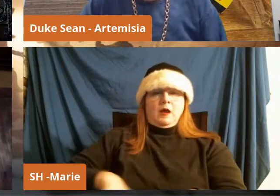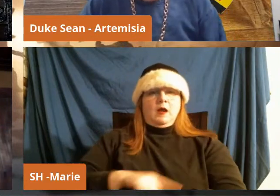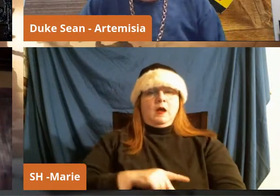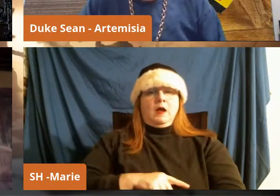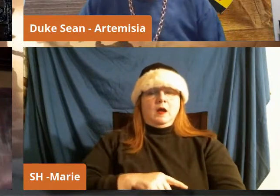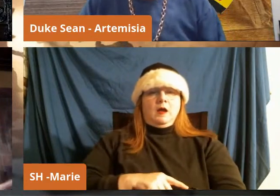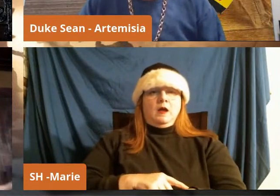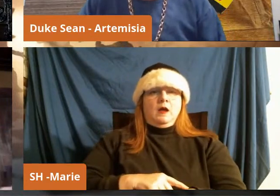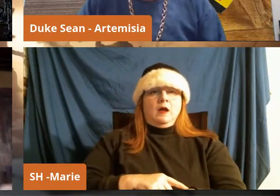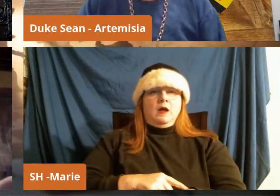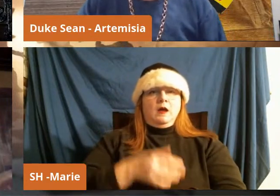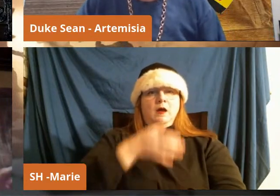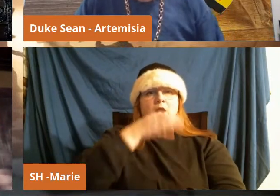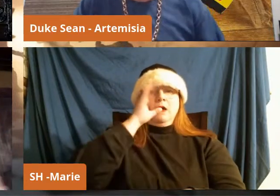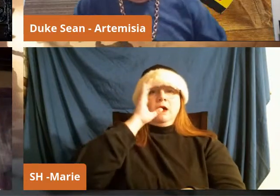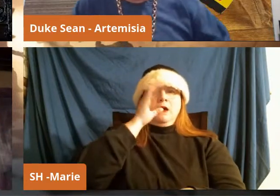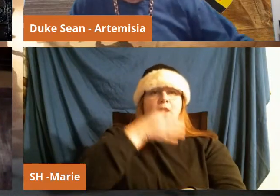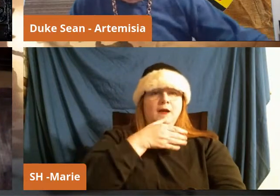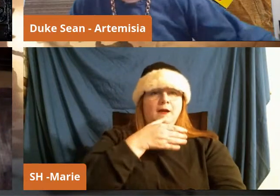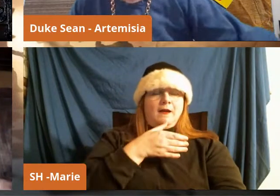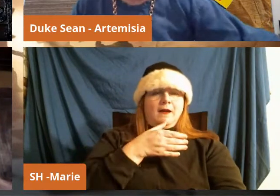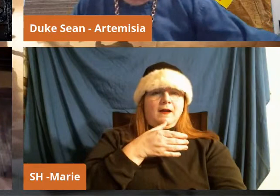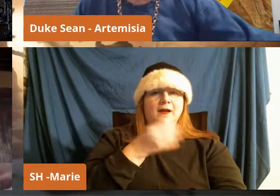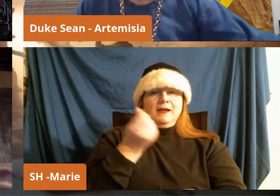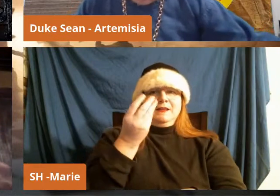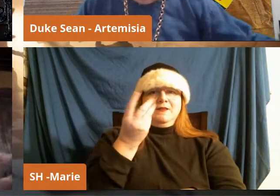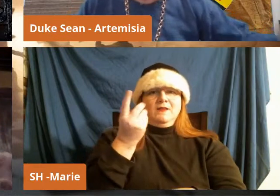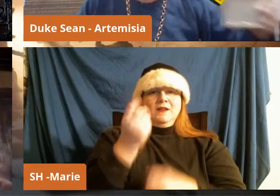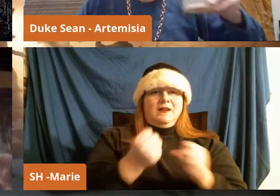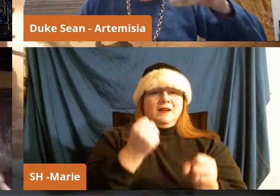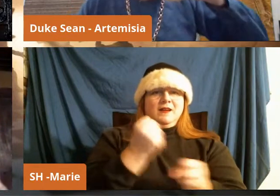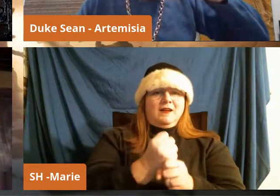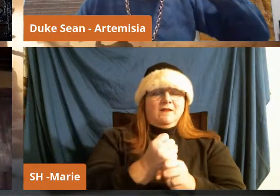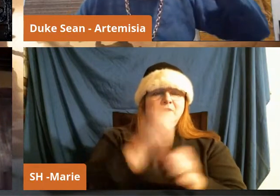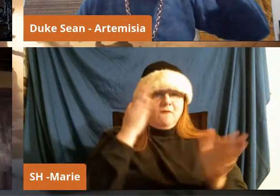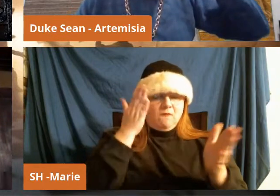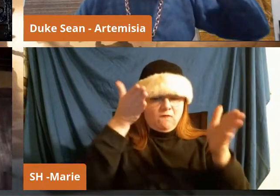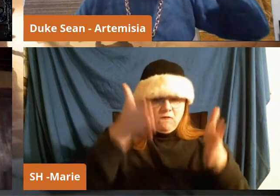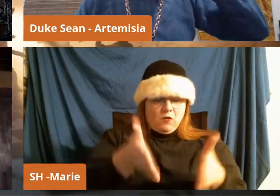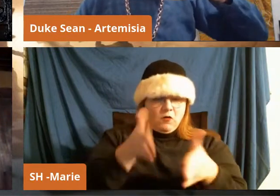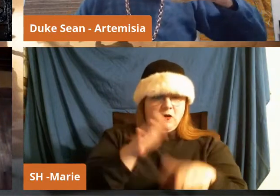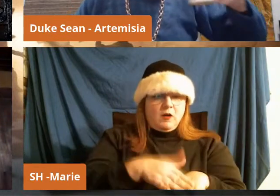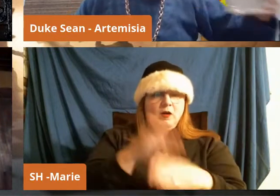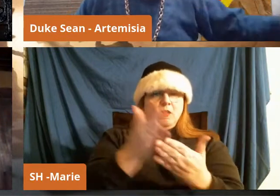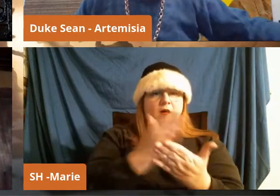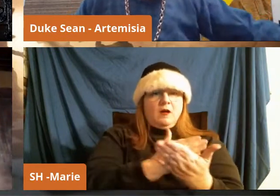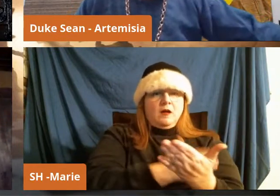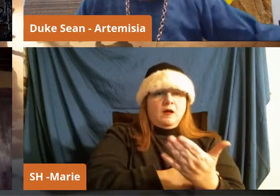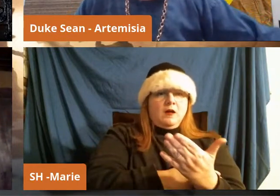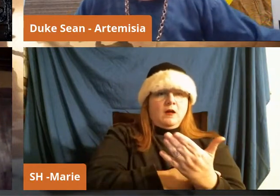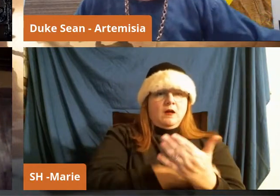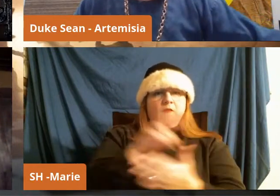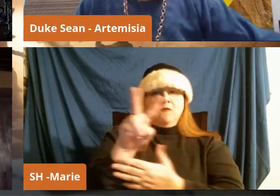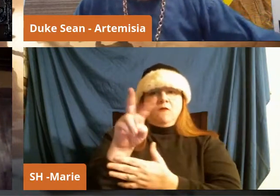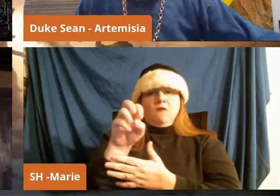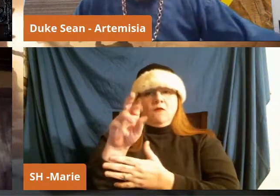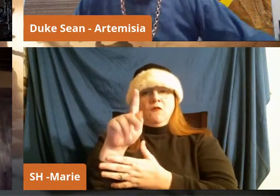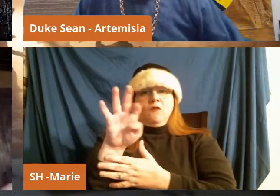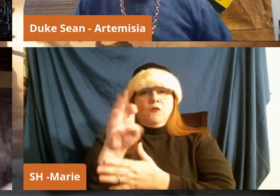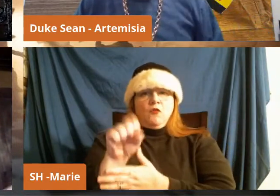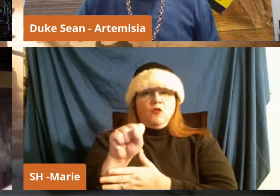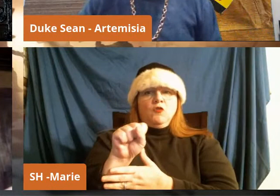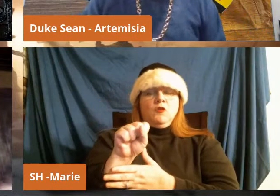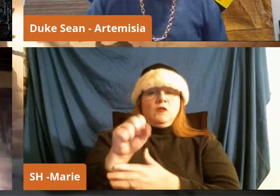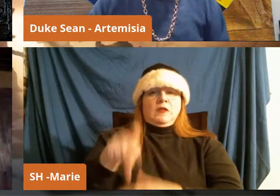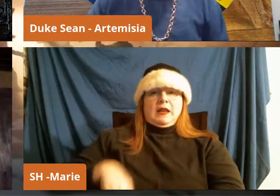the last several years, instead of focusing on the checklist so much, we've gone more to talking about the virtues, the knightly